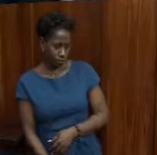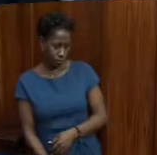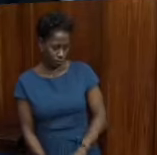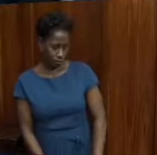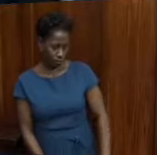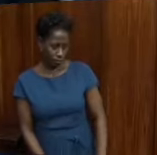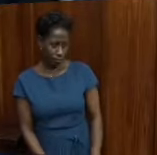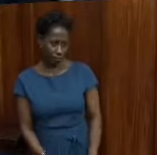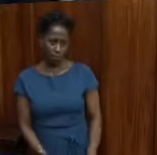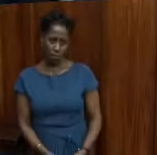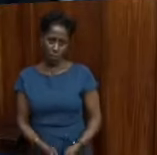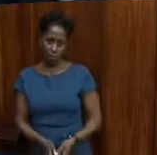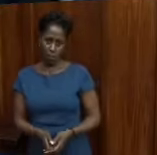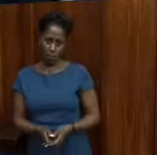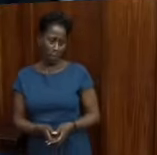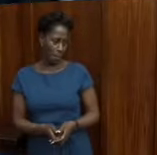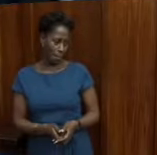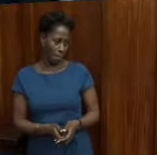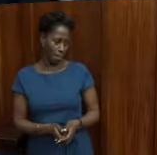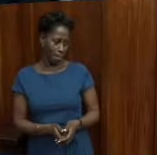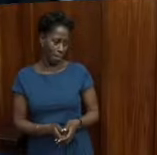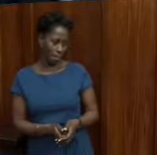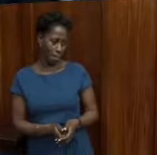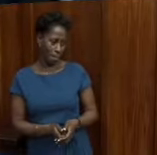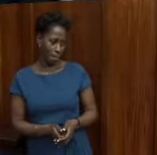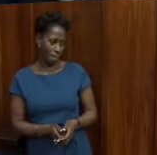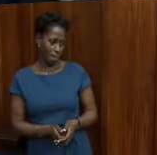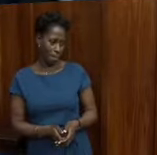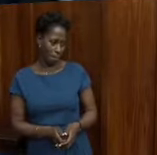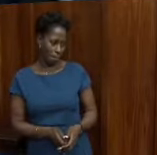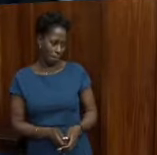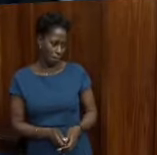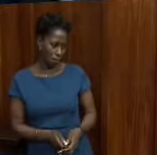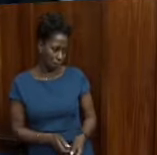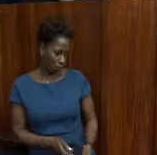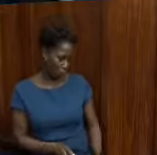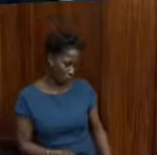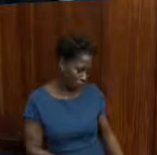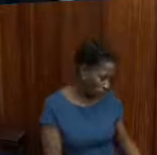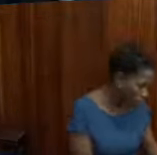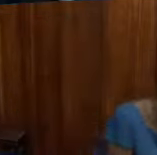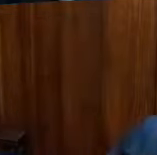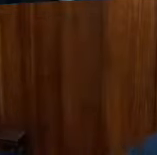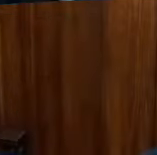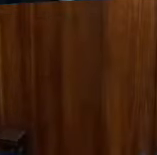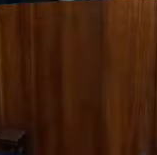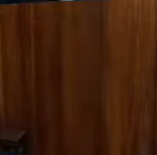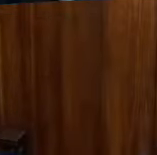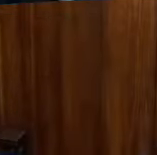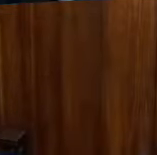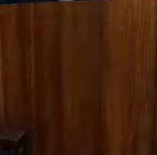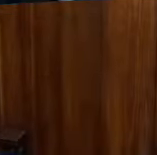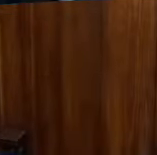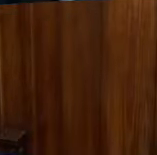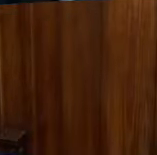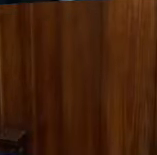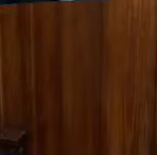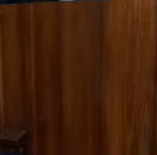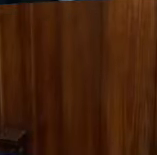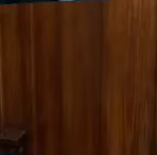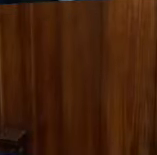policing. In our efforts to improve operational efficiency, one of the